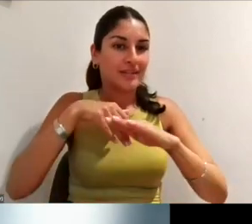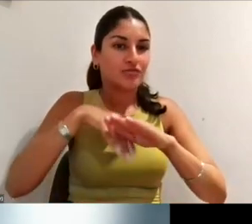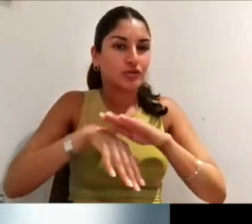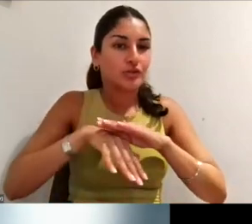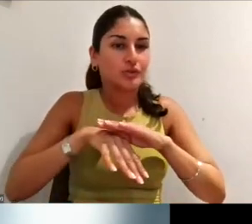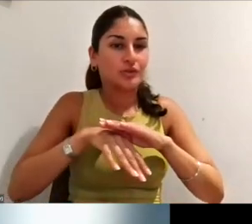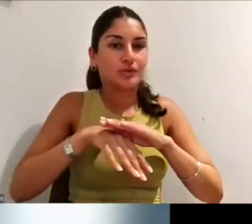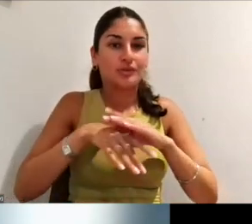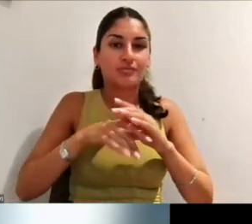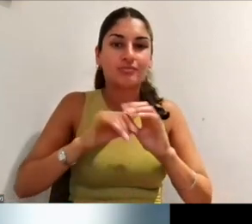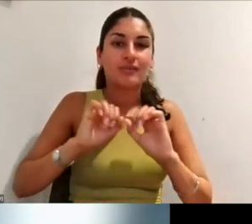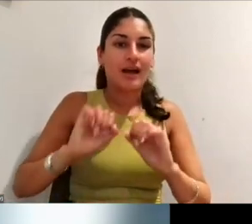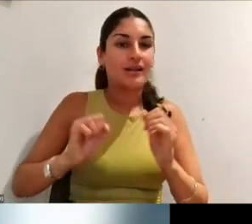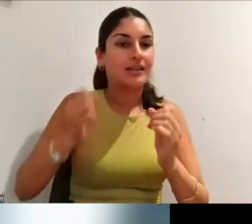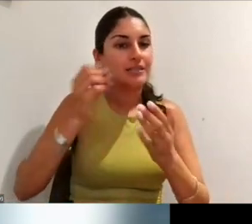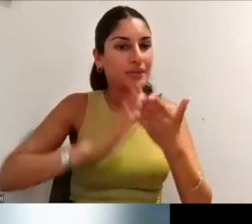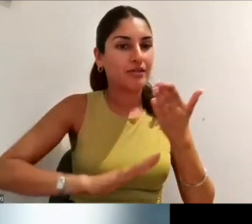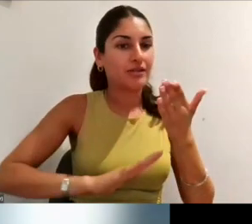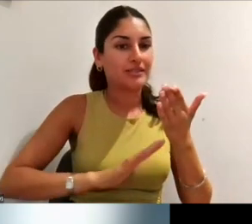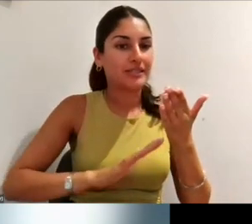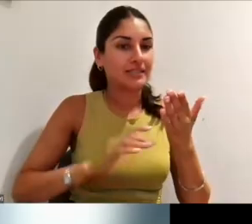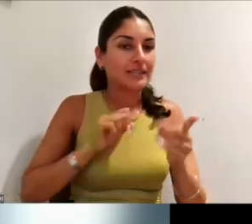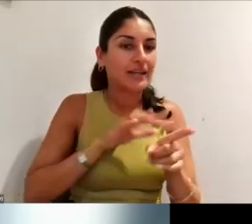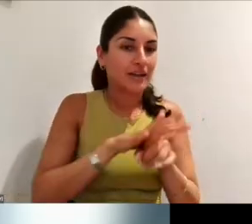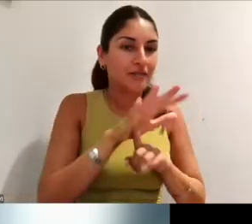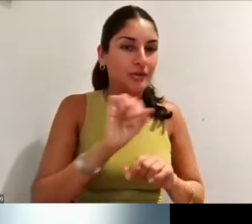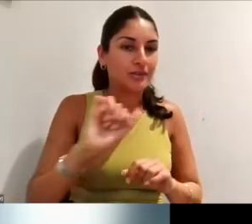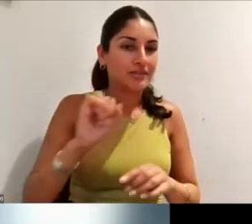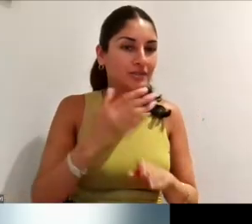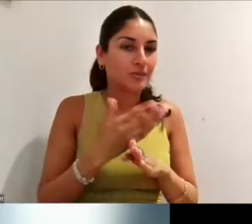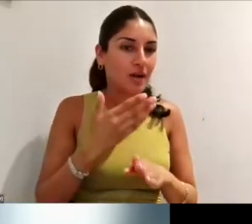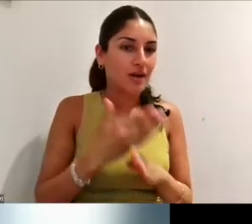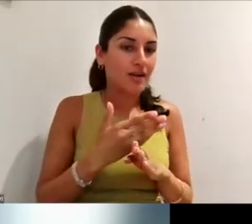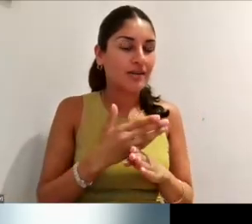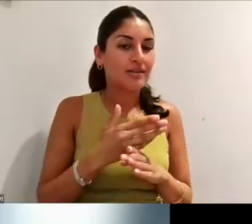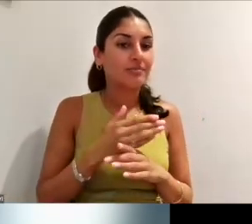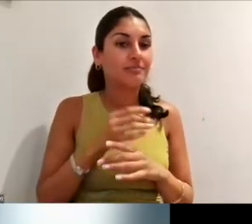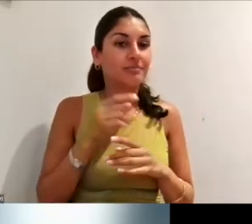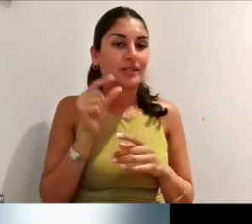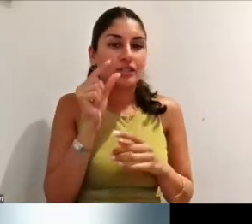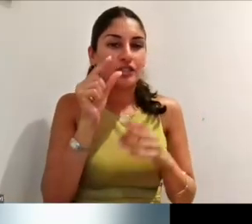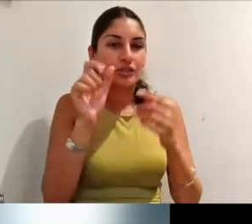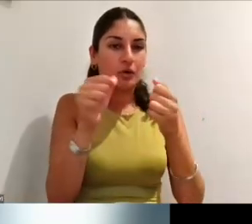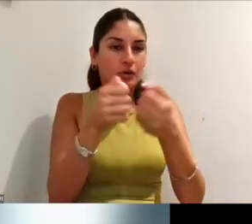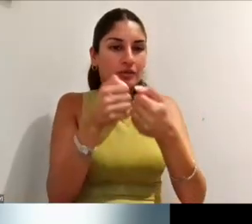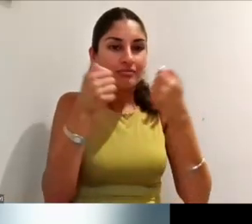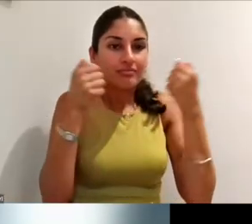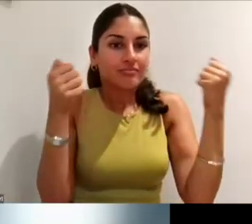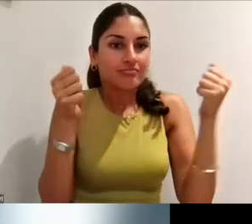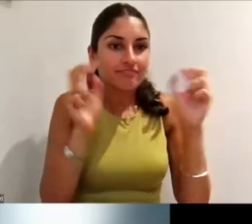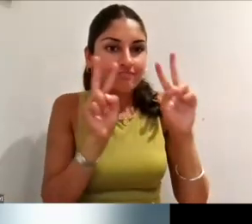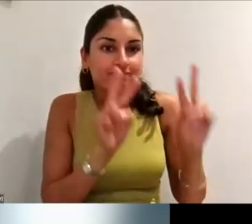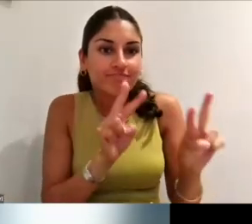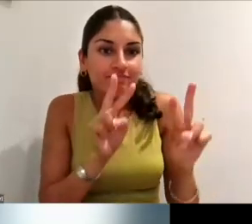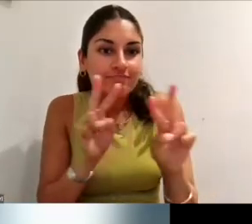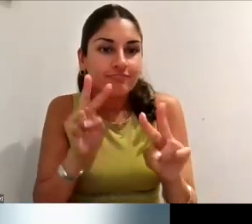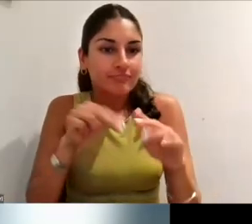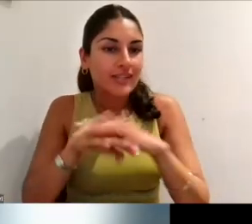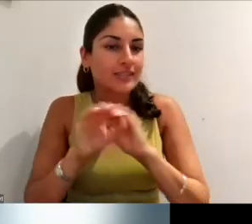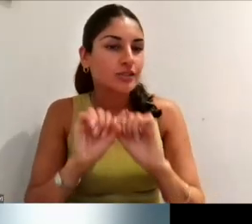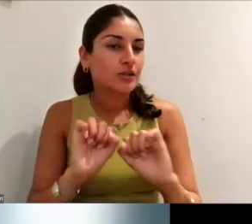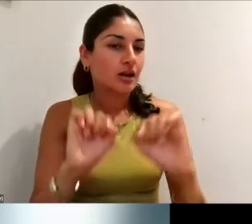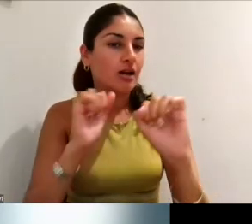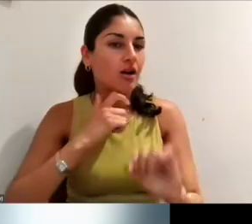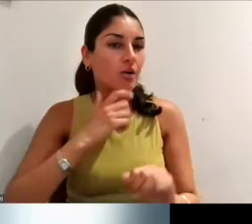experiences. And it's really her invitation to you into her own world. It's her reflection on her heritage, on her